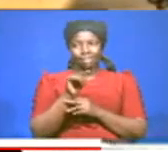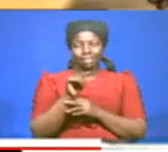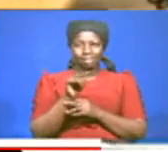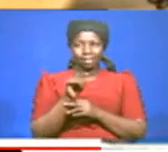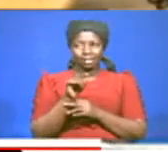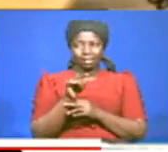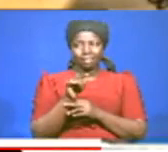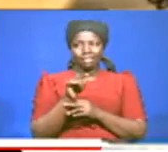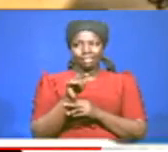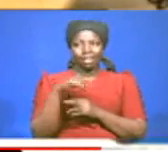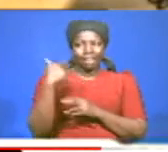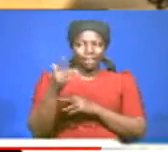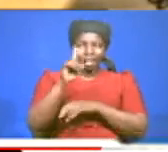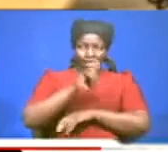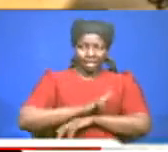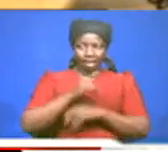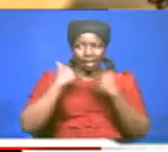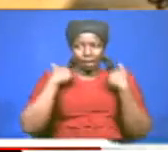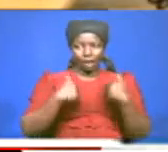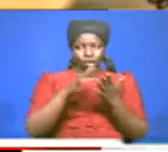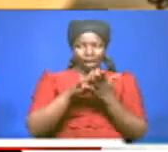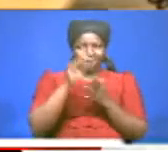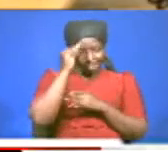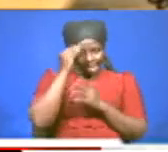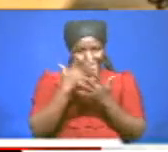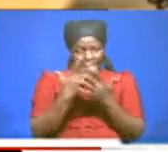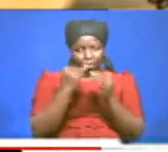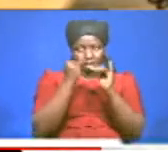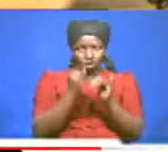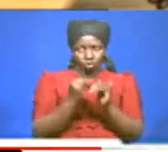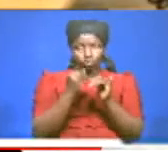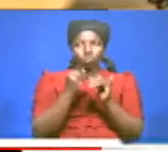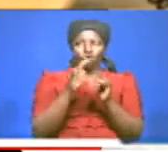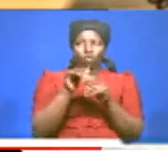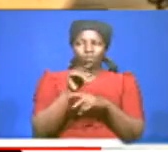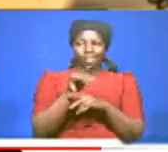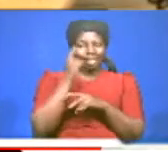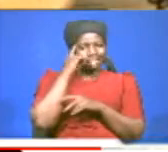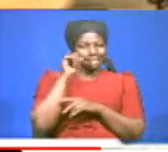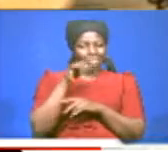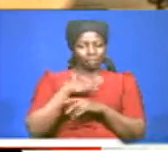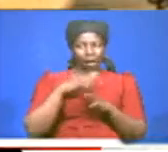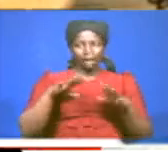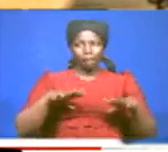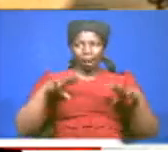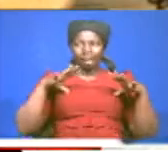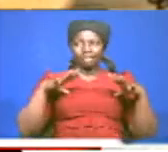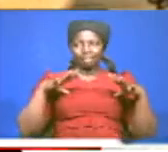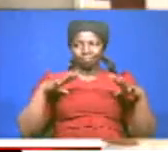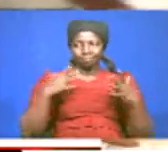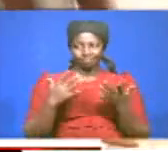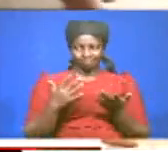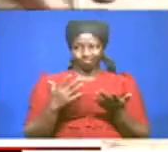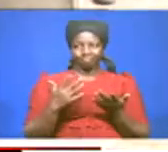so on a daily basis I learn something new out of it, and I think that's my drive, just bringing the most out